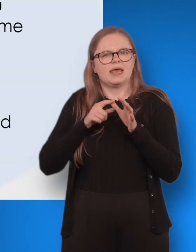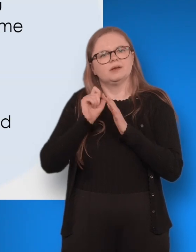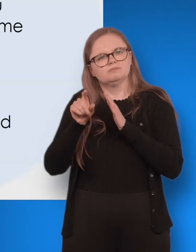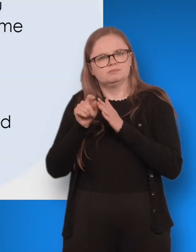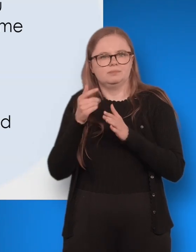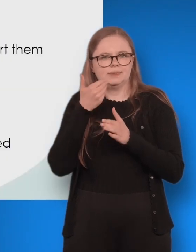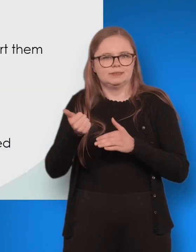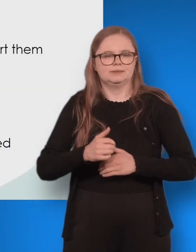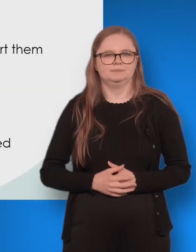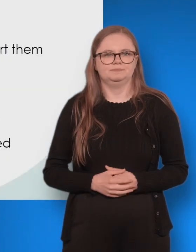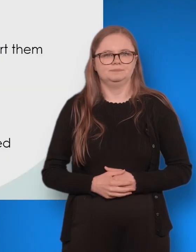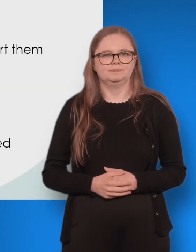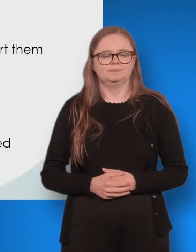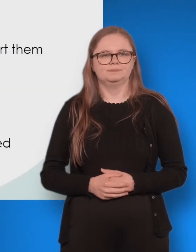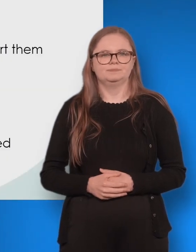please.